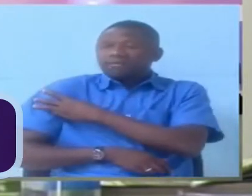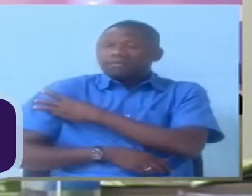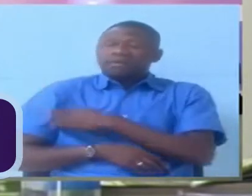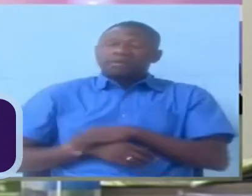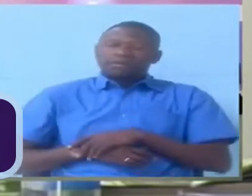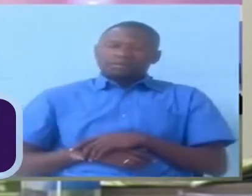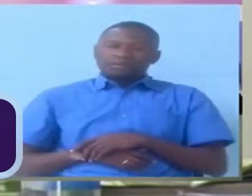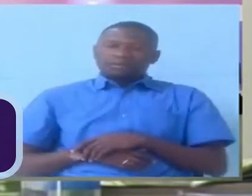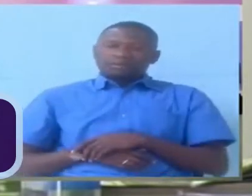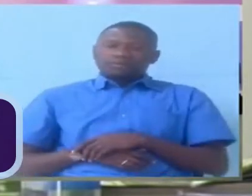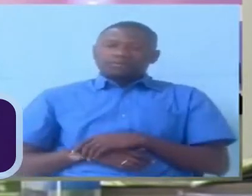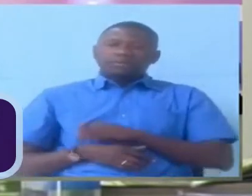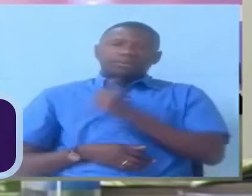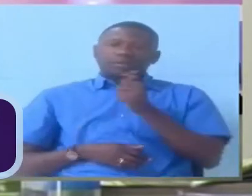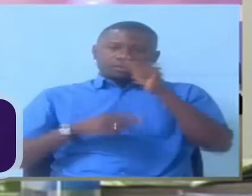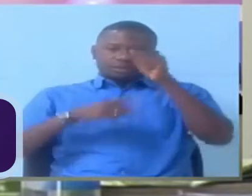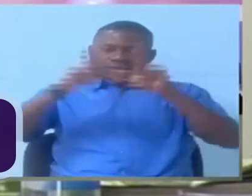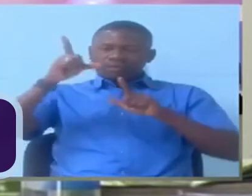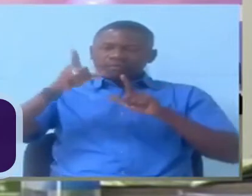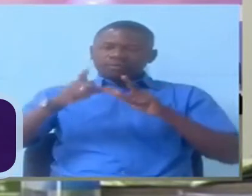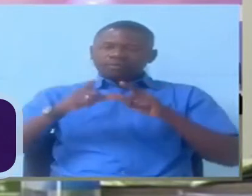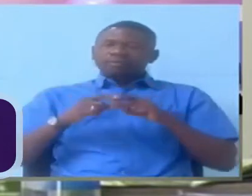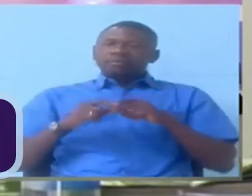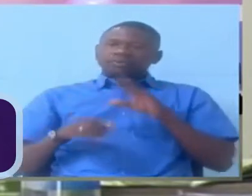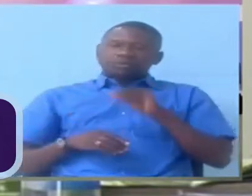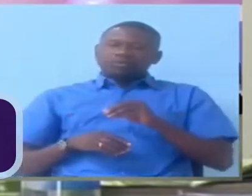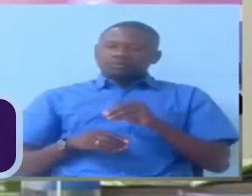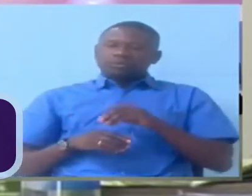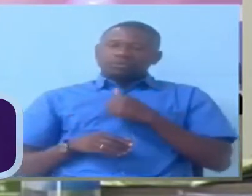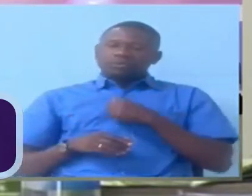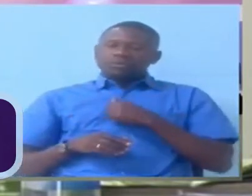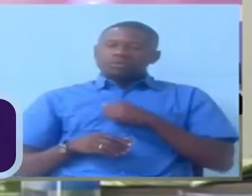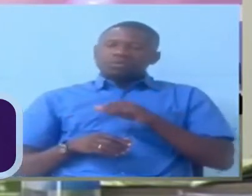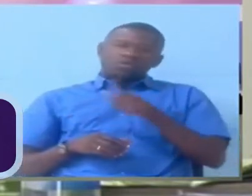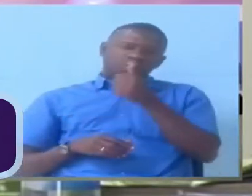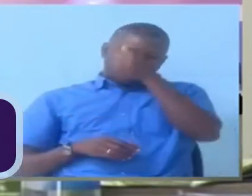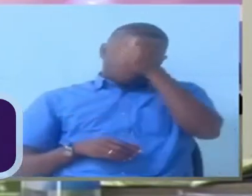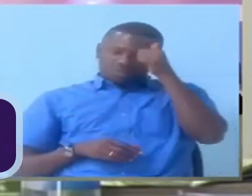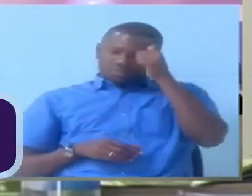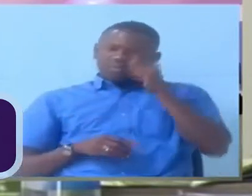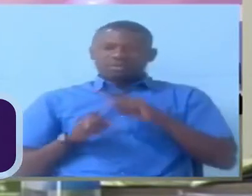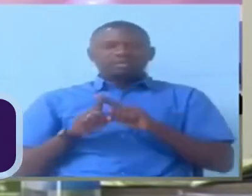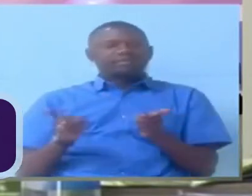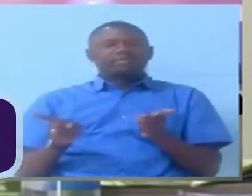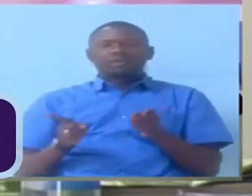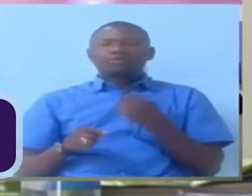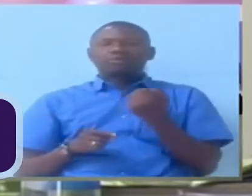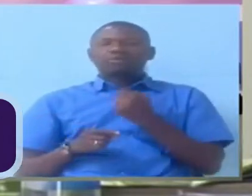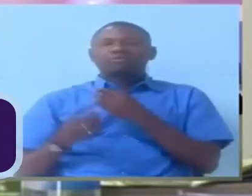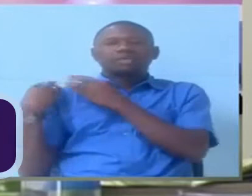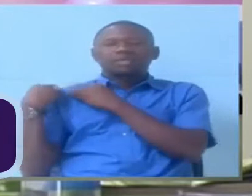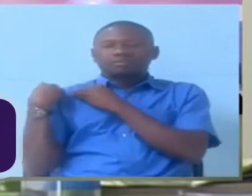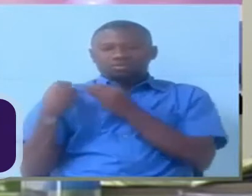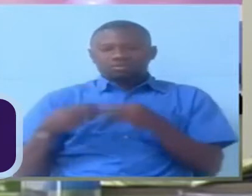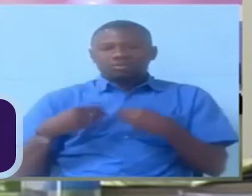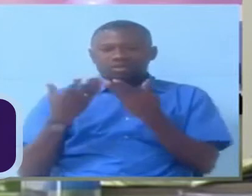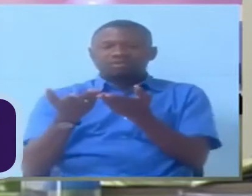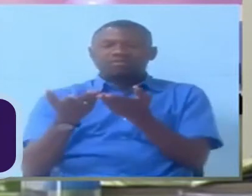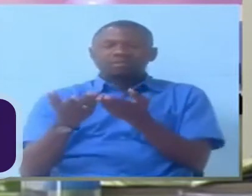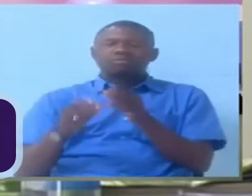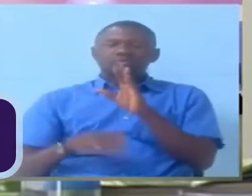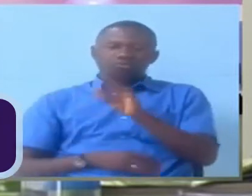karanalu kono nyaton koti wolo, I was recommended to go to the United States of America for course.